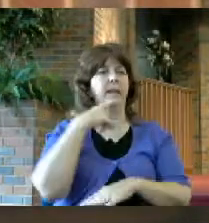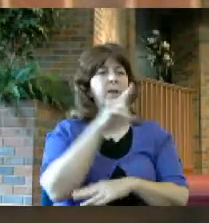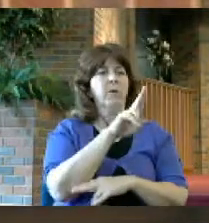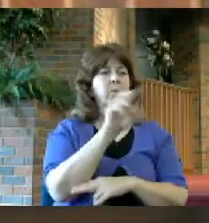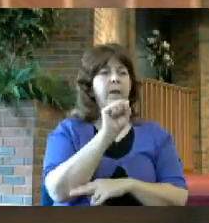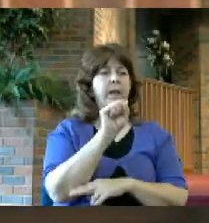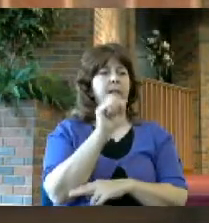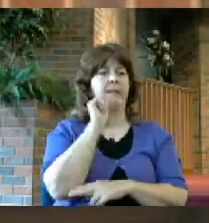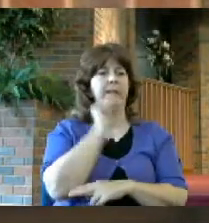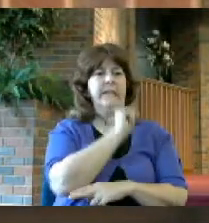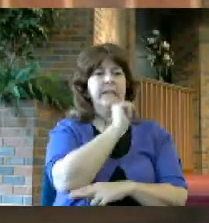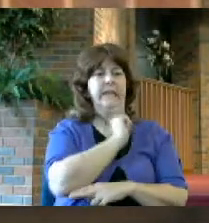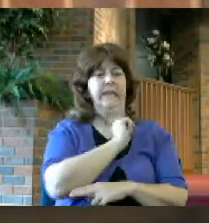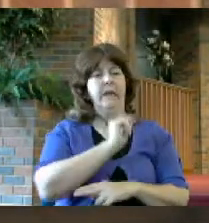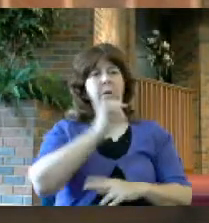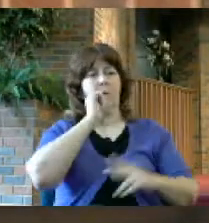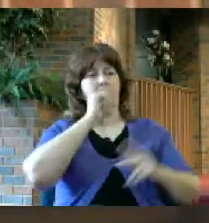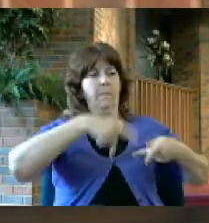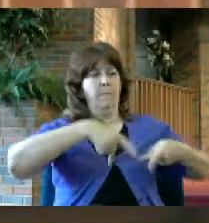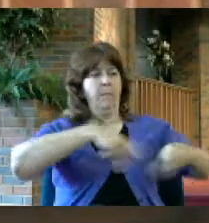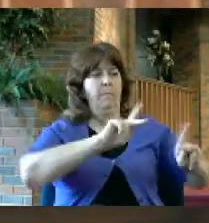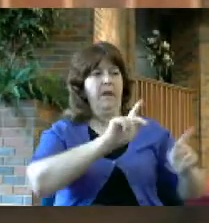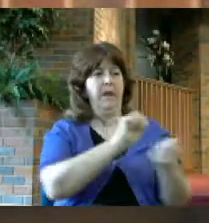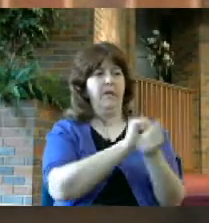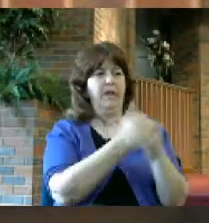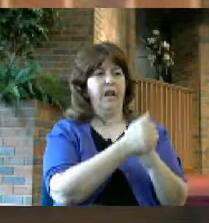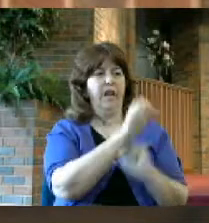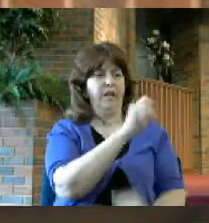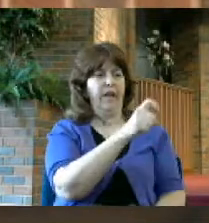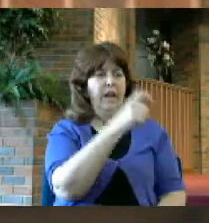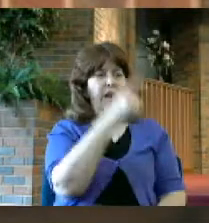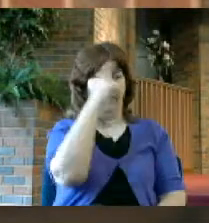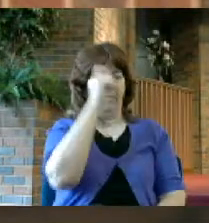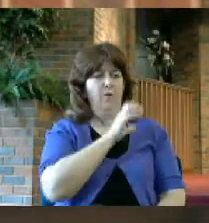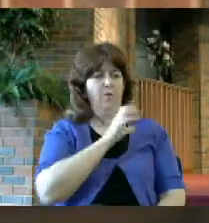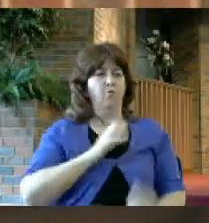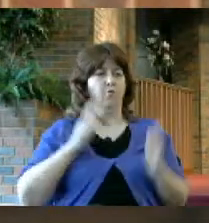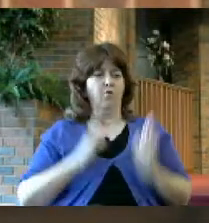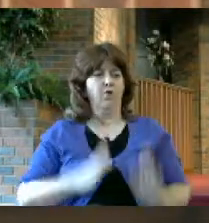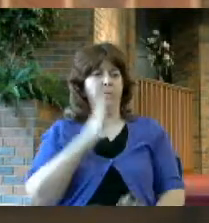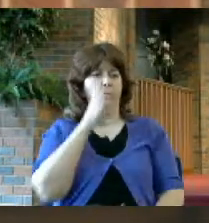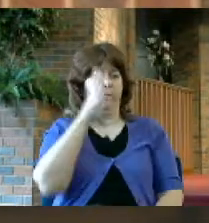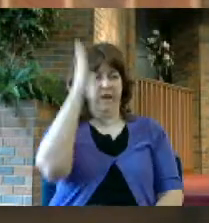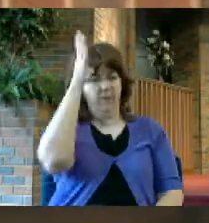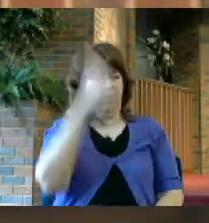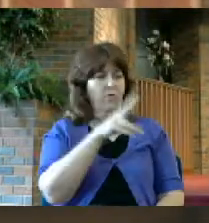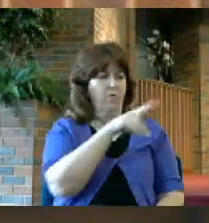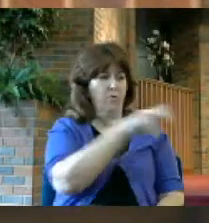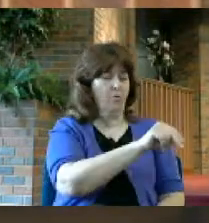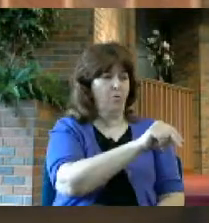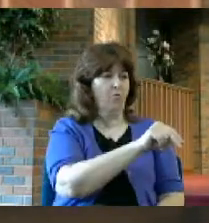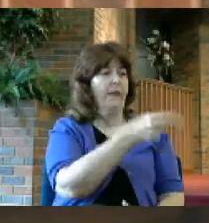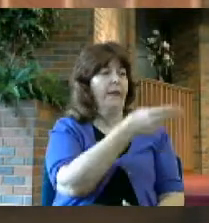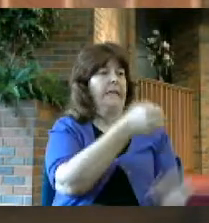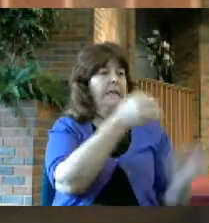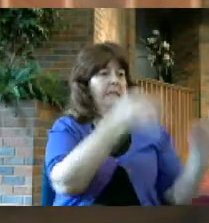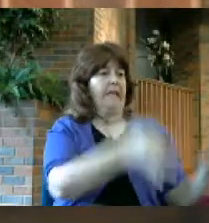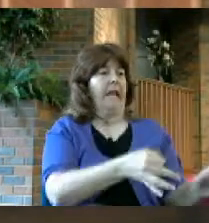by Christian parents, commits suicide. And then the story goes on and names him.